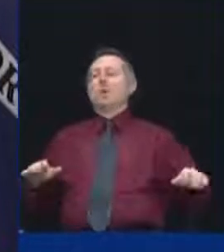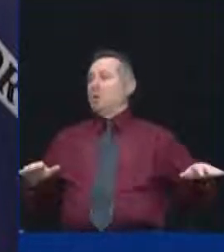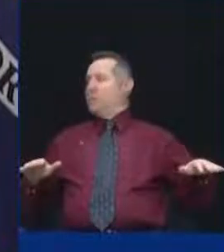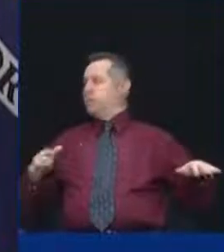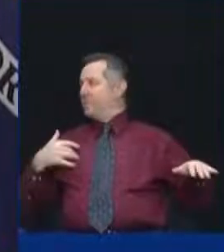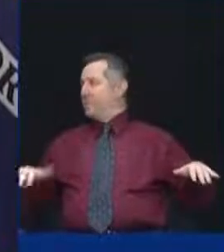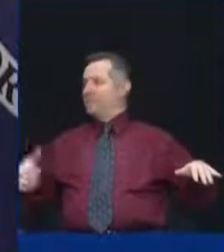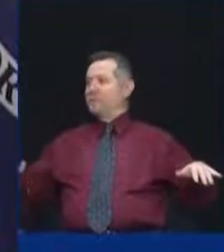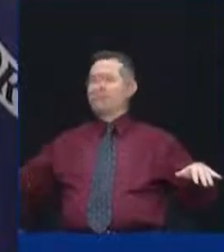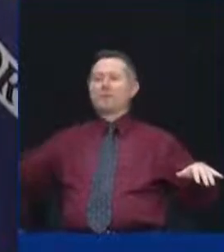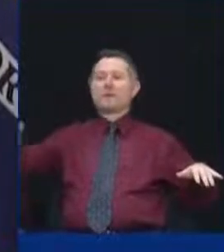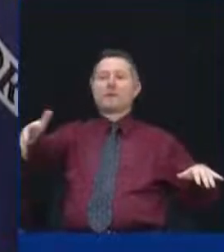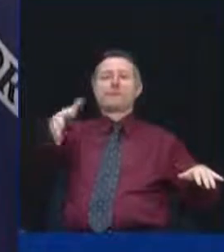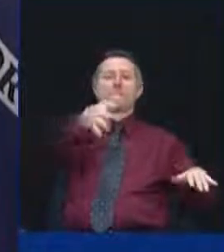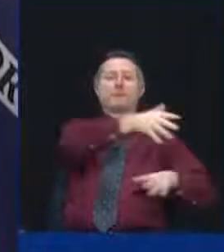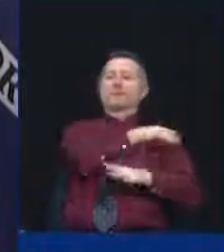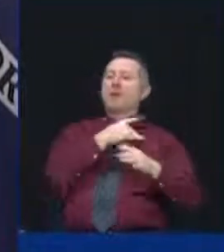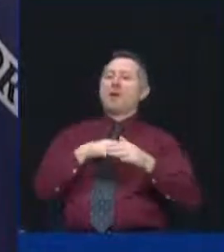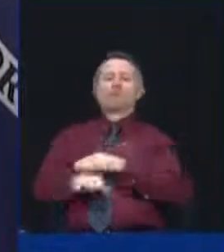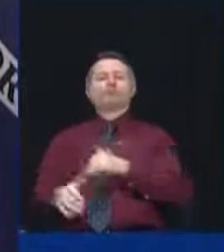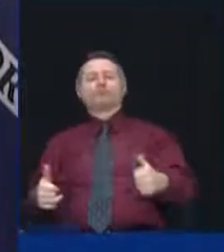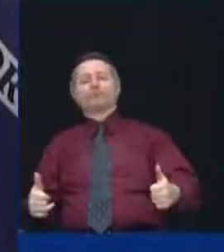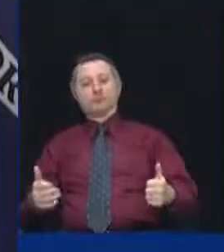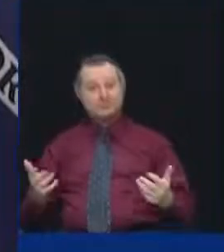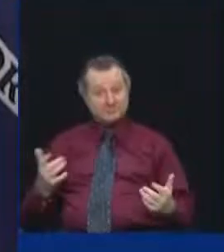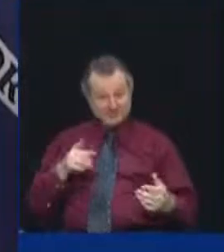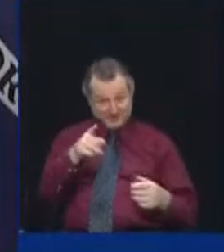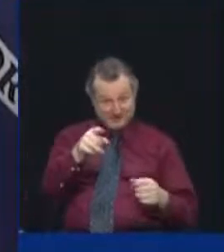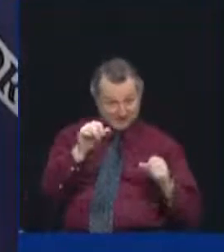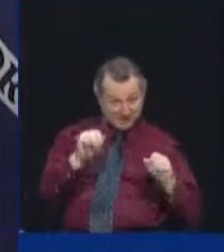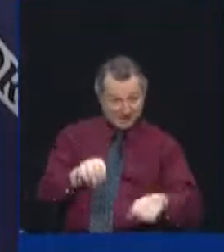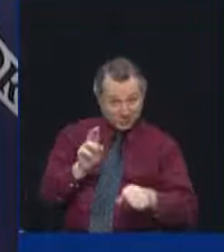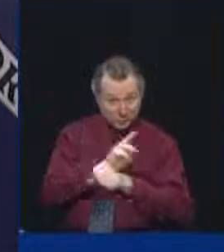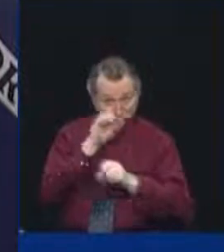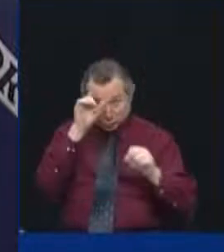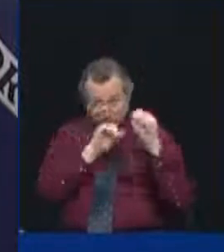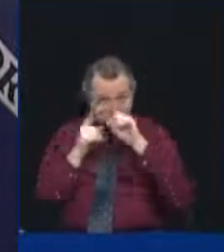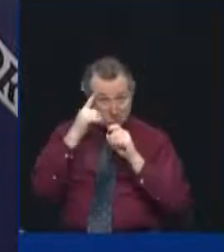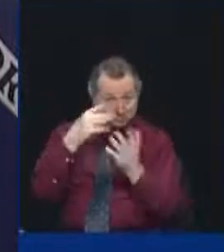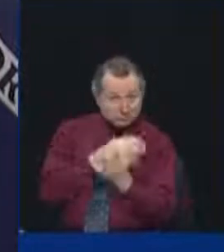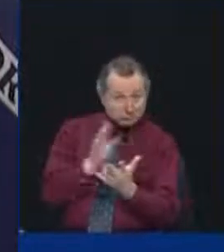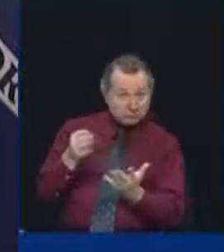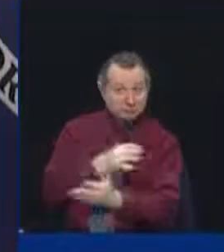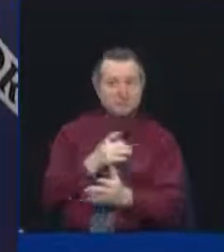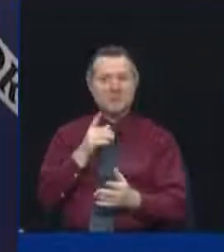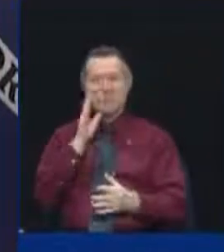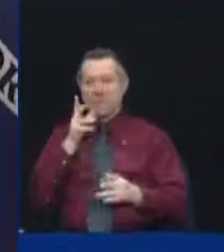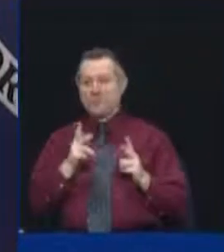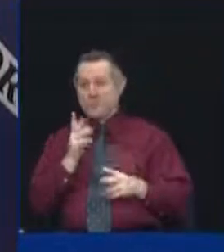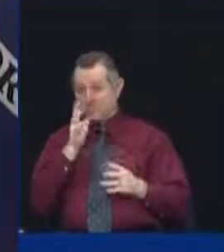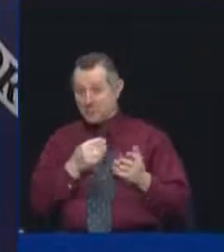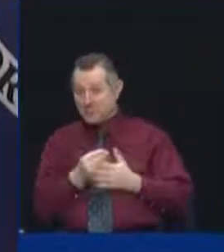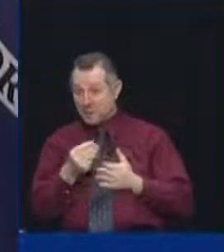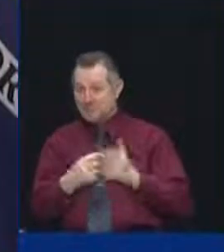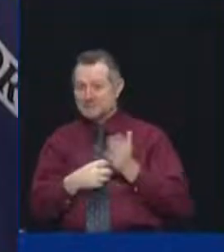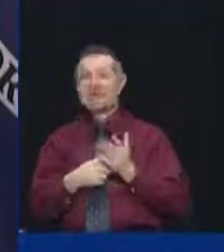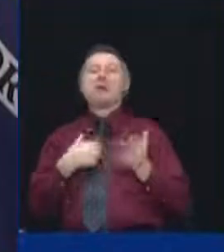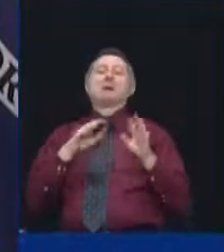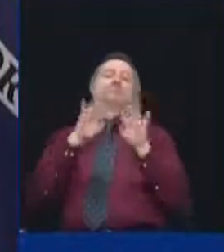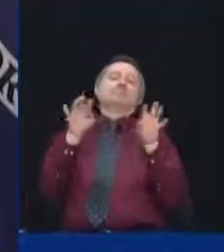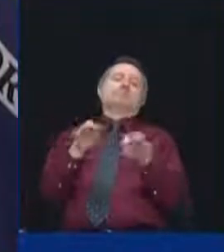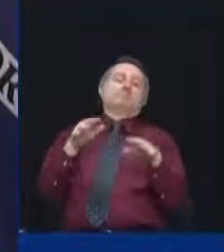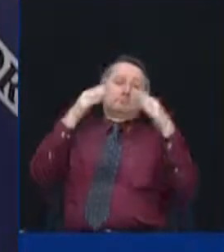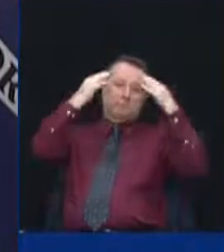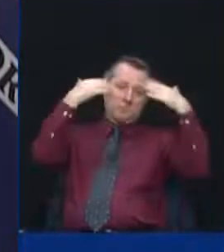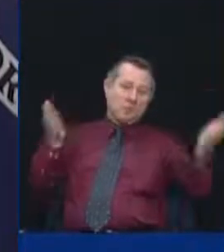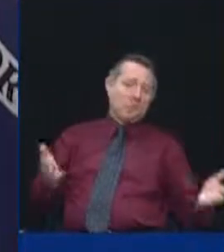Now, is that feasible from a market point of view? I have no idea. And you won't have an